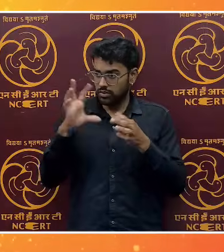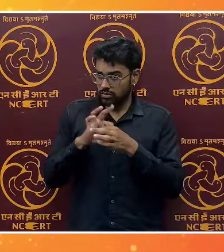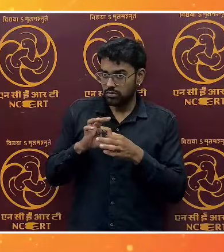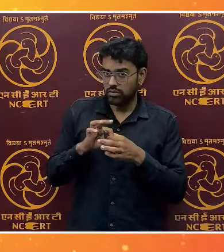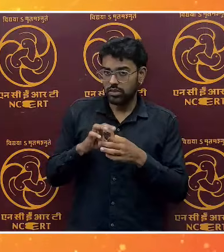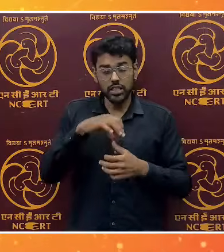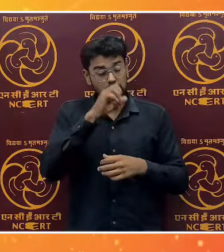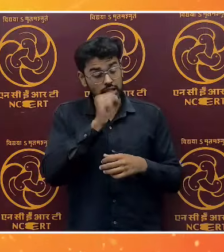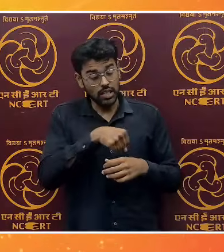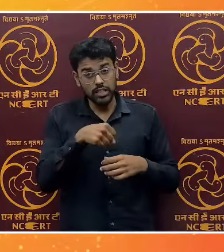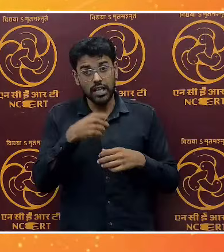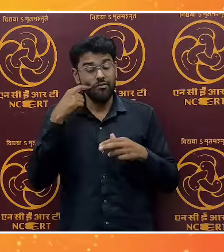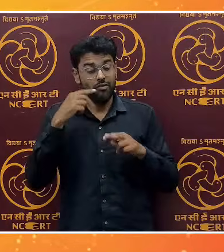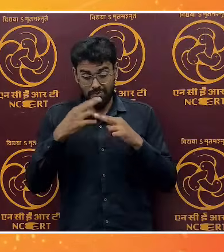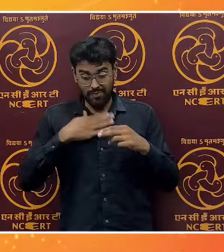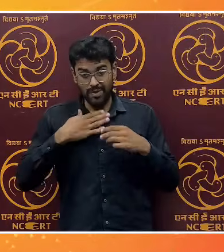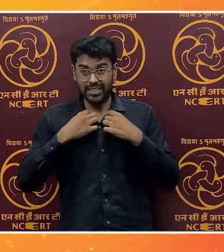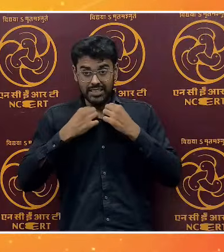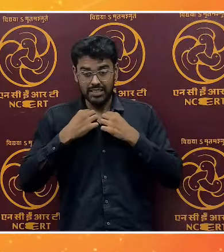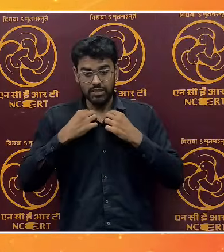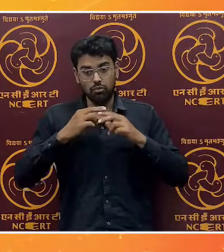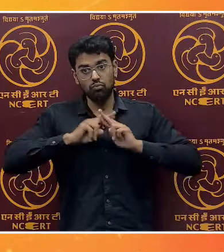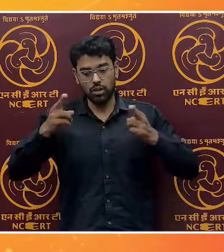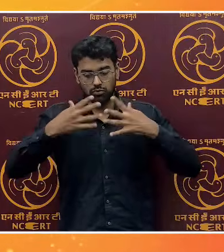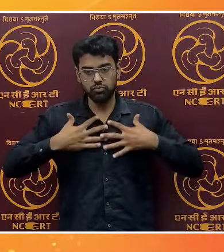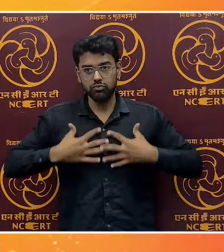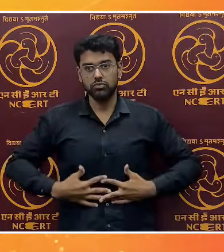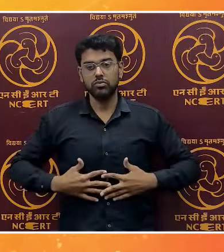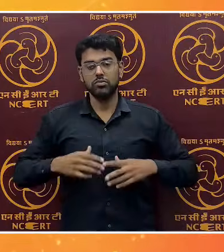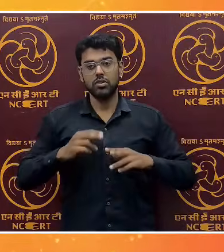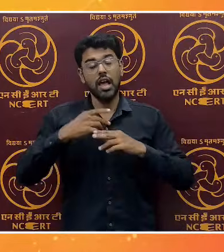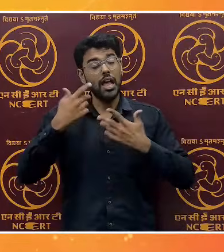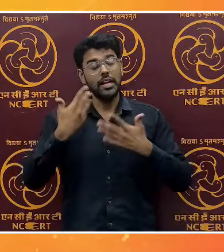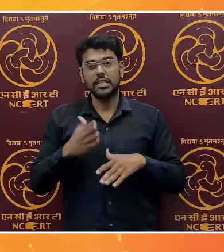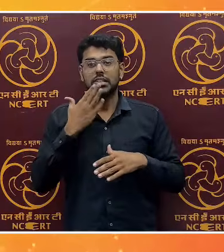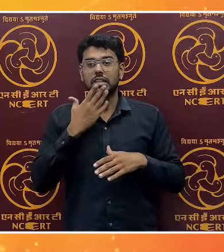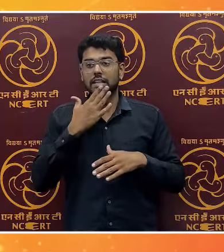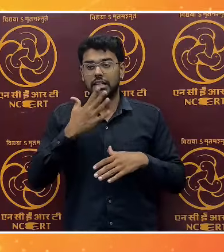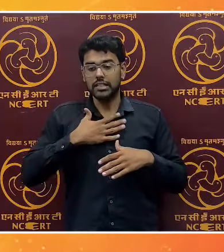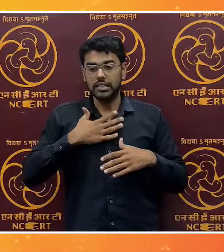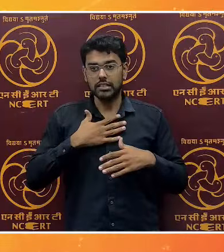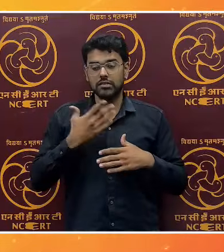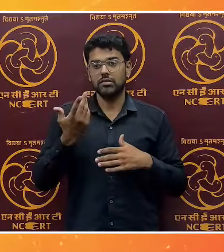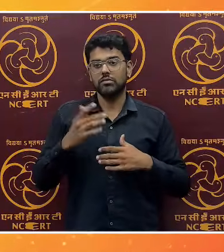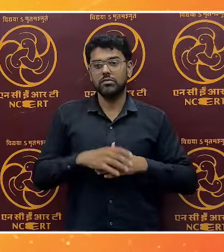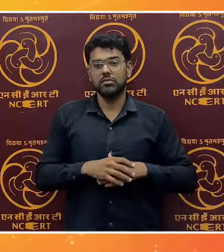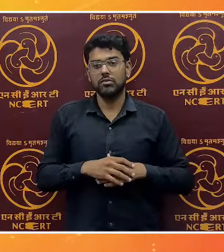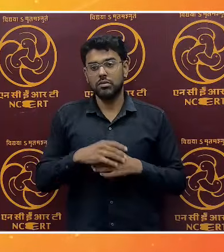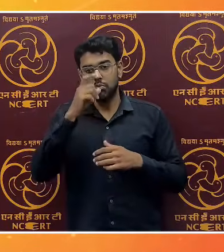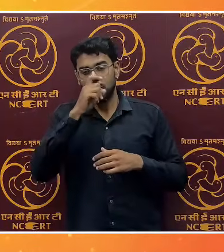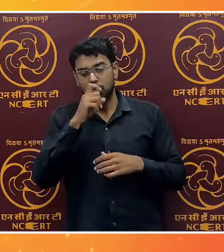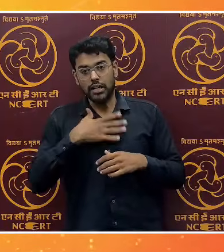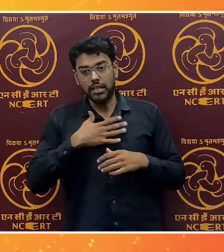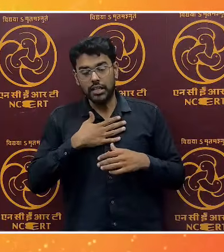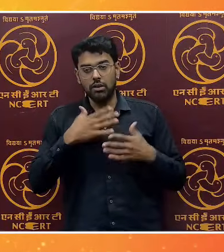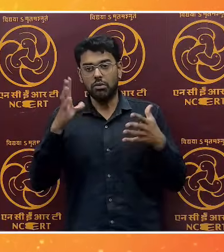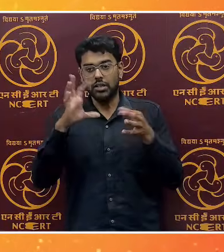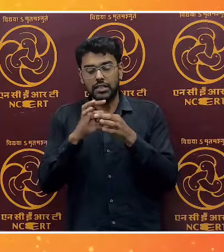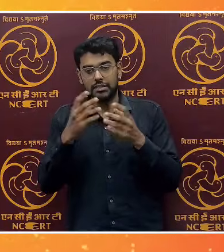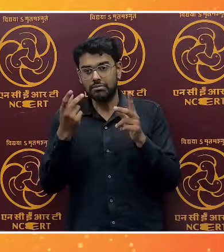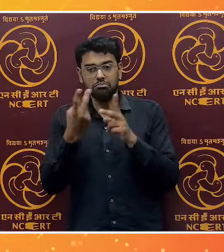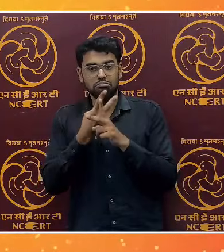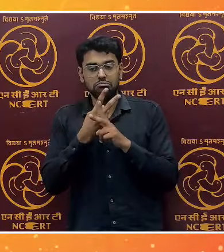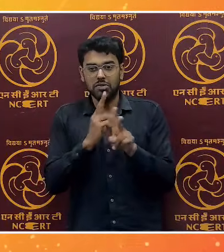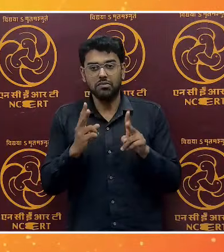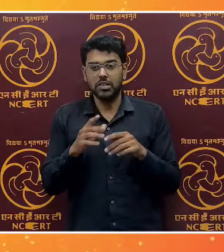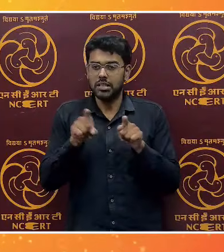Yes, it will remove whole thing. If you're wearing green. Yeah. So no green and no shades related to green. Okay. And similar is the